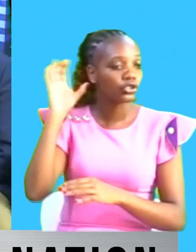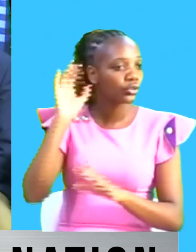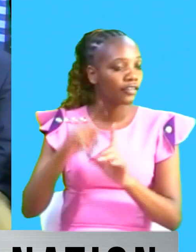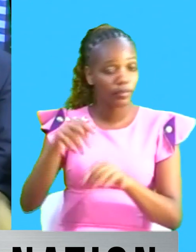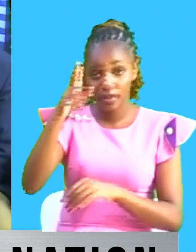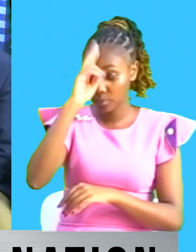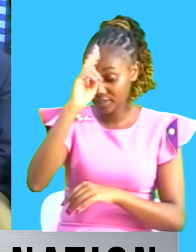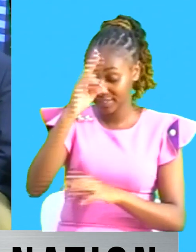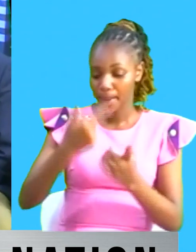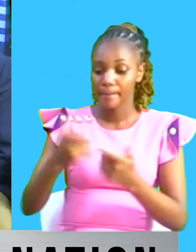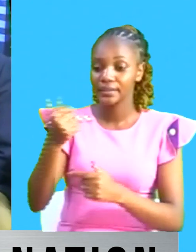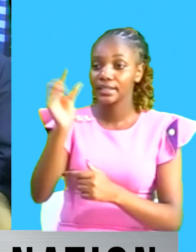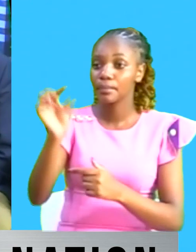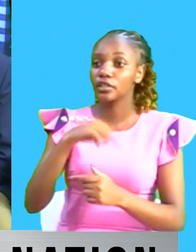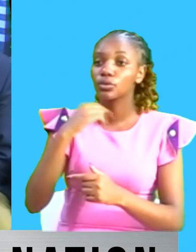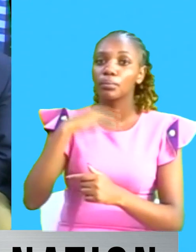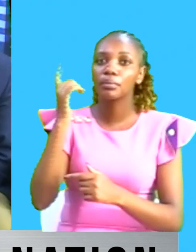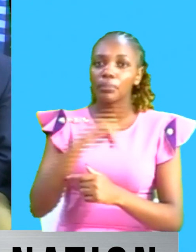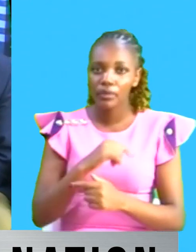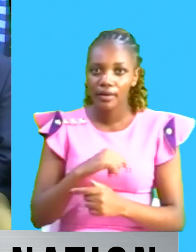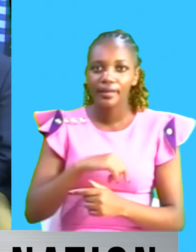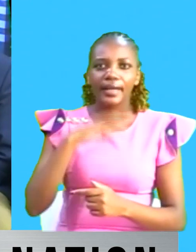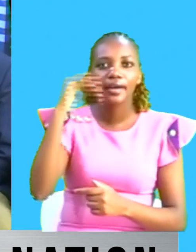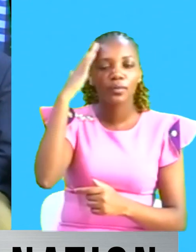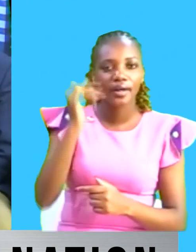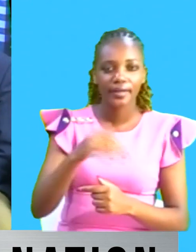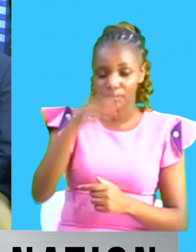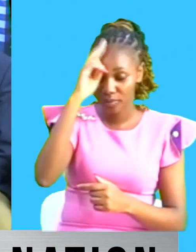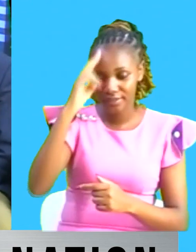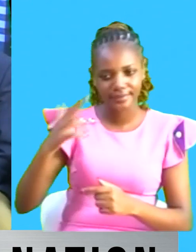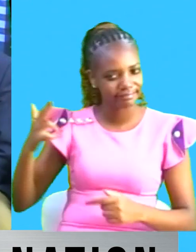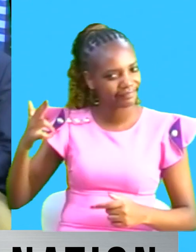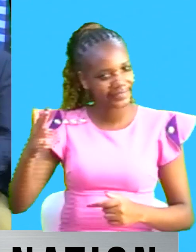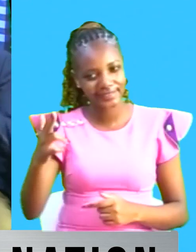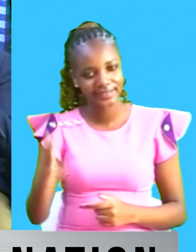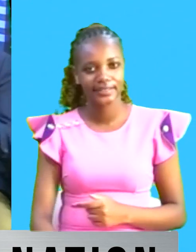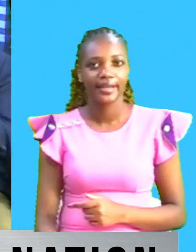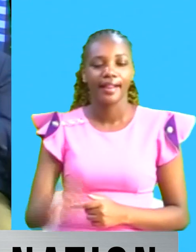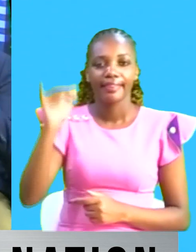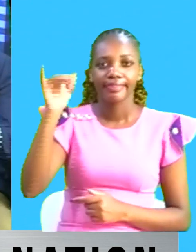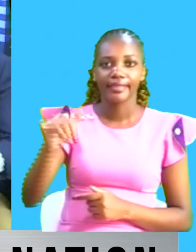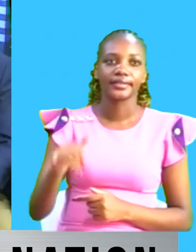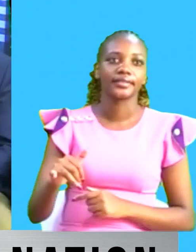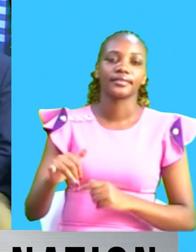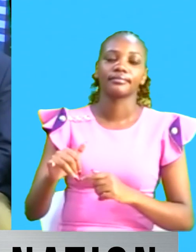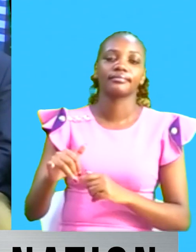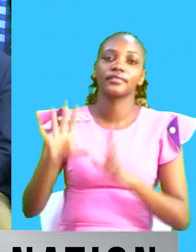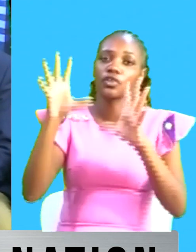police, but anybody who has died from police bullets. That is the subtext of